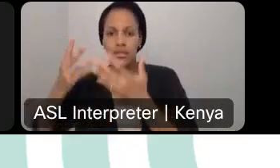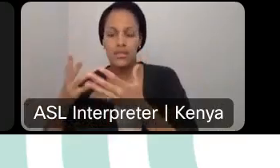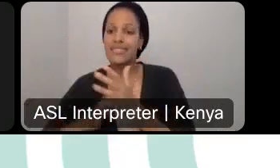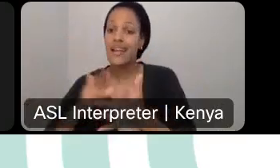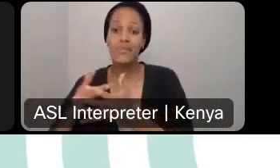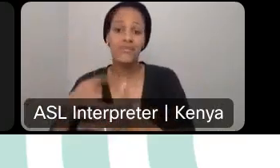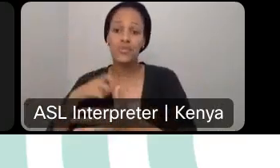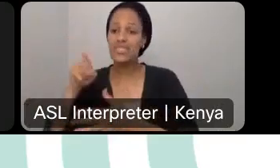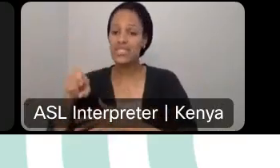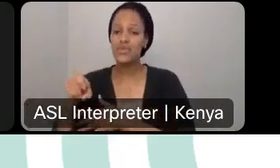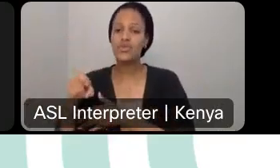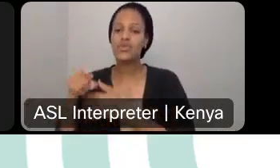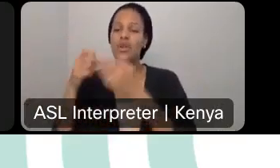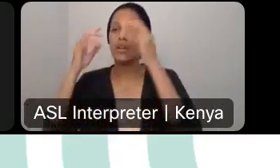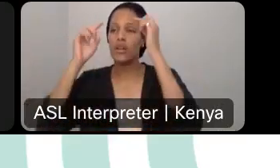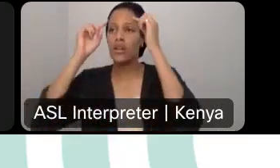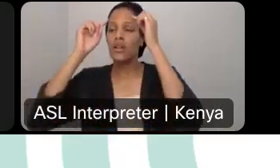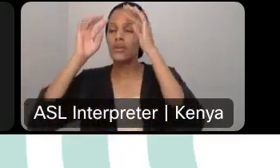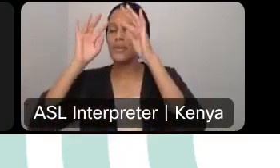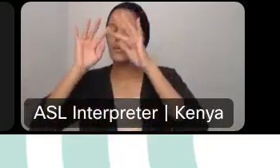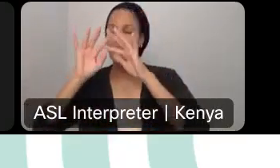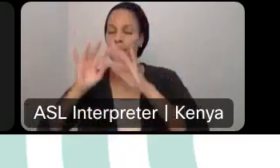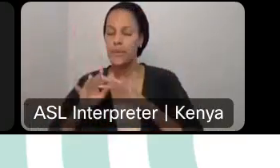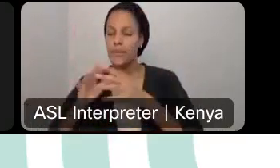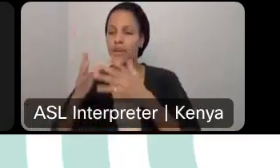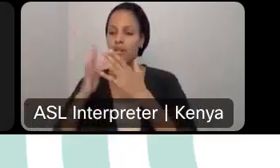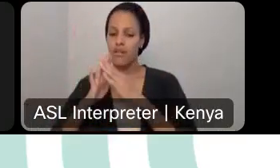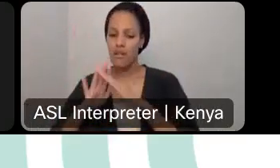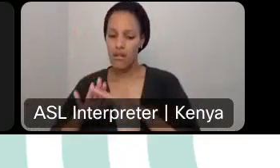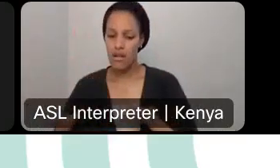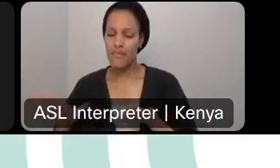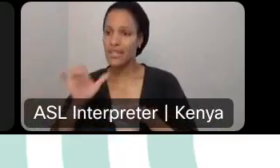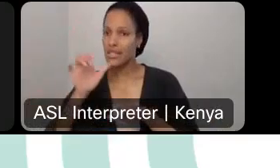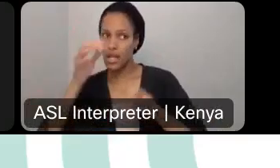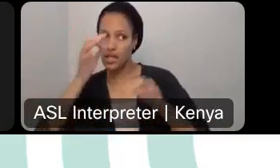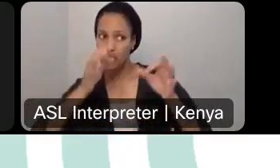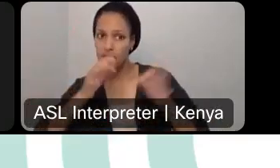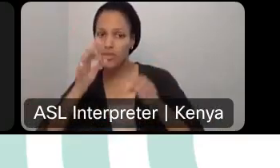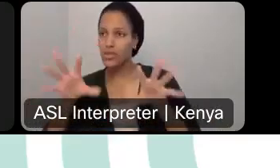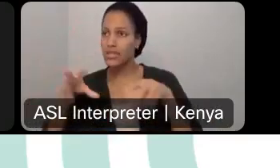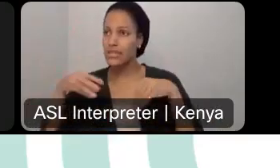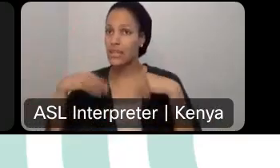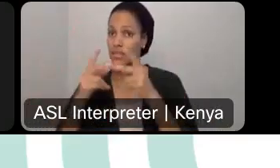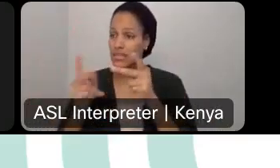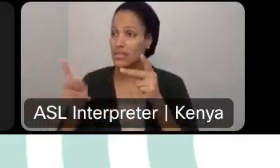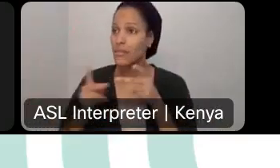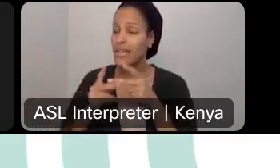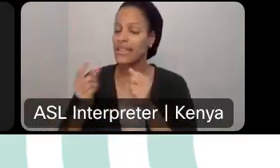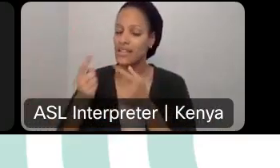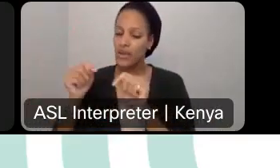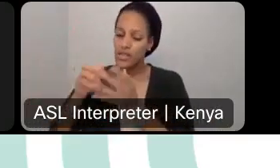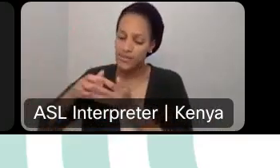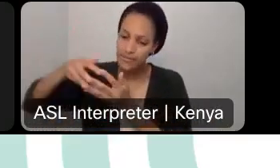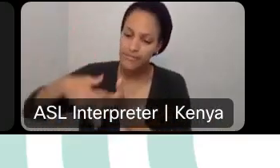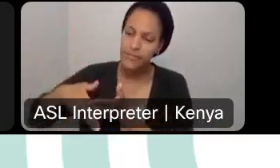just need to hold a calm, non-judgmental, and accepting space and be grounded and present with